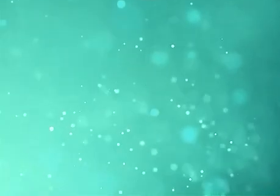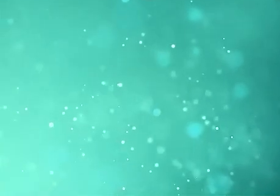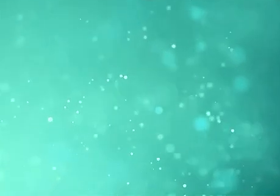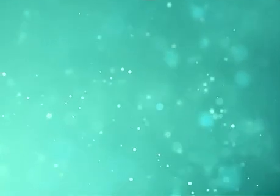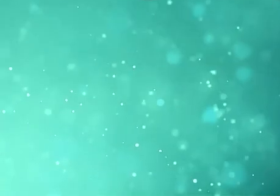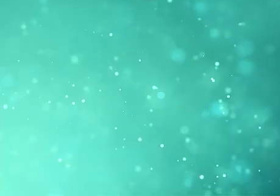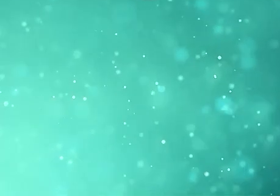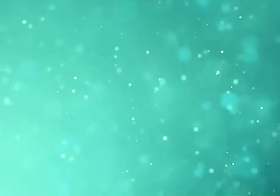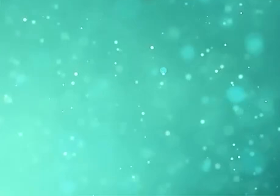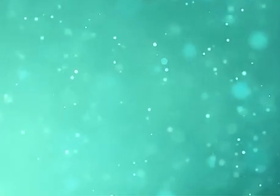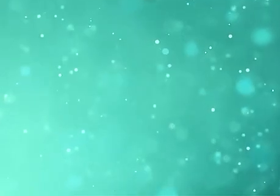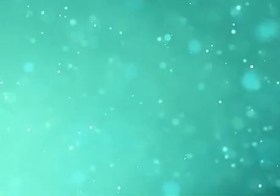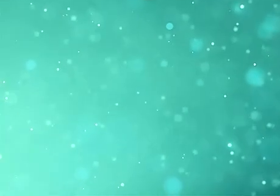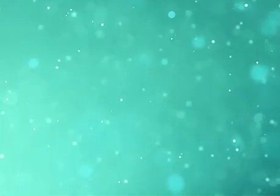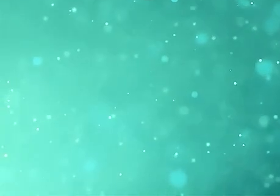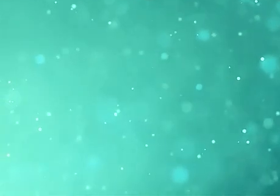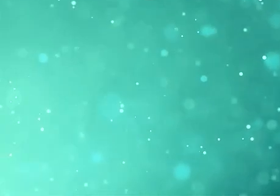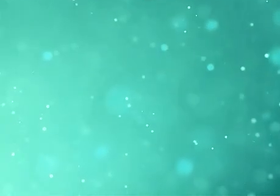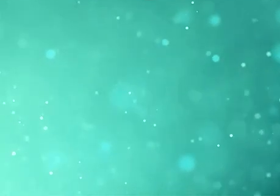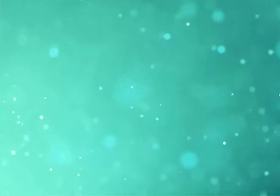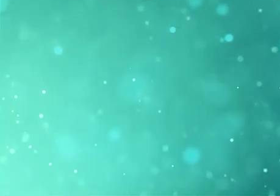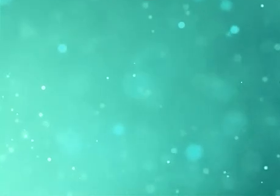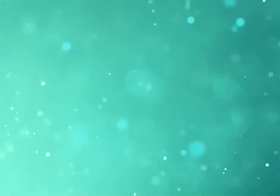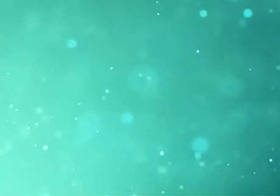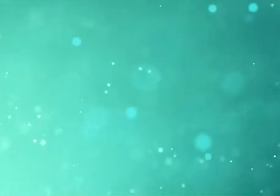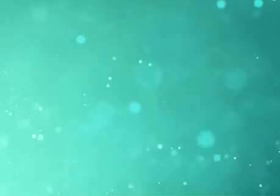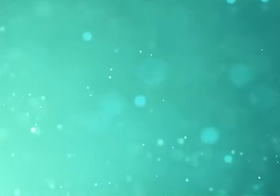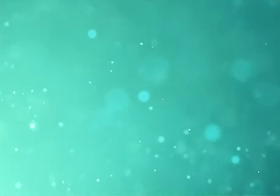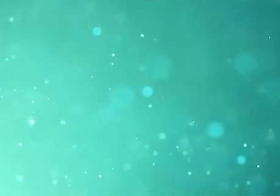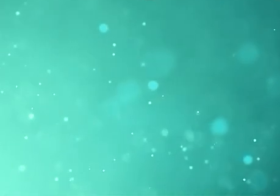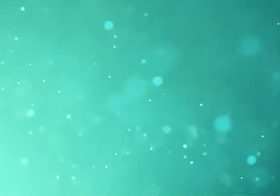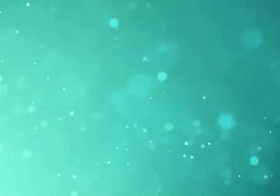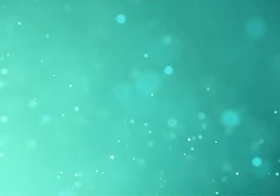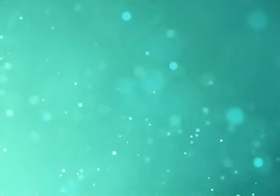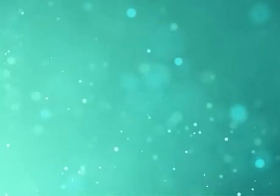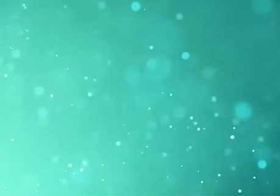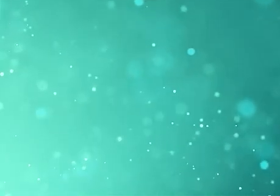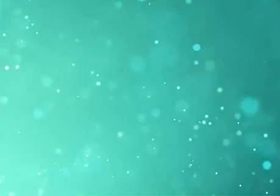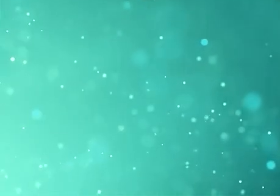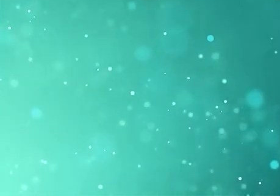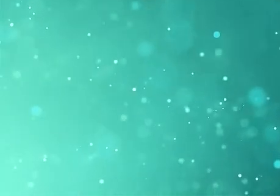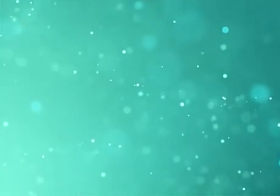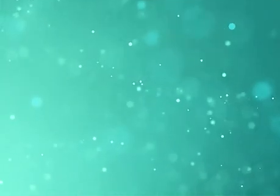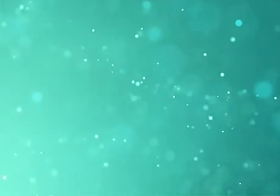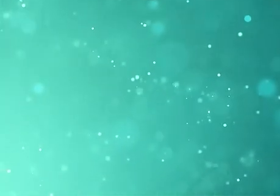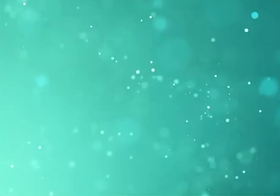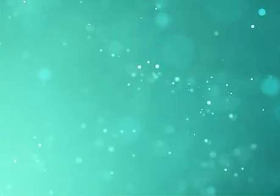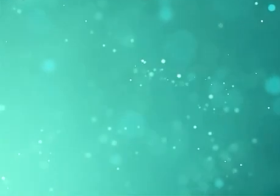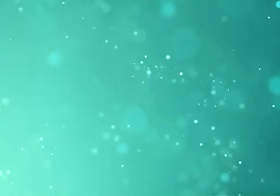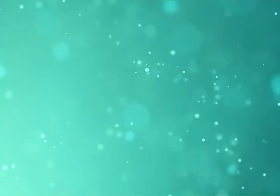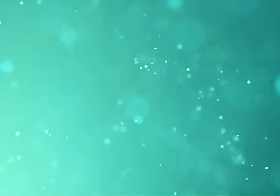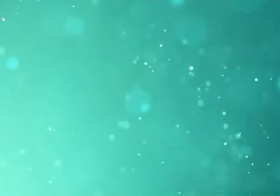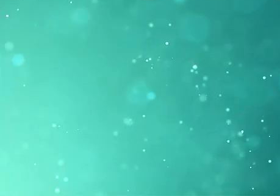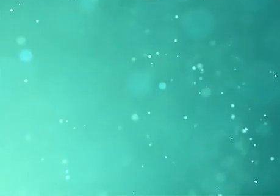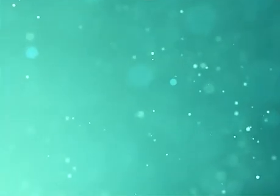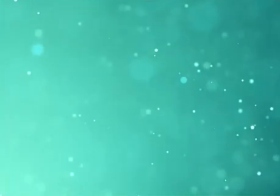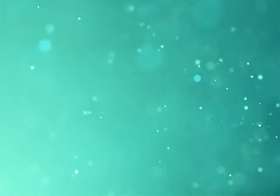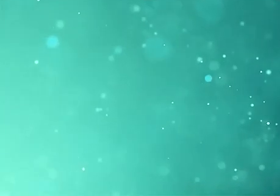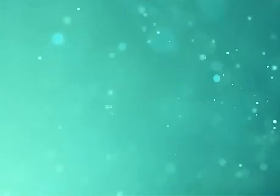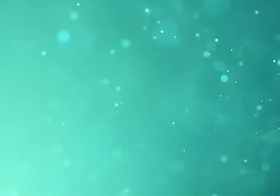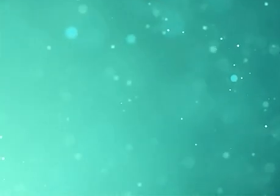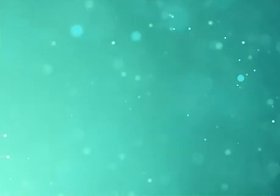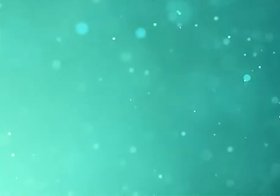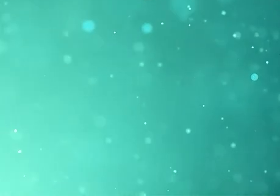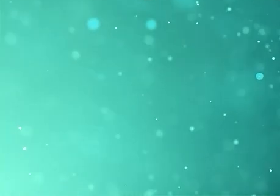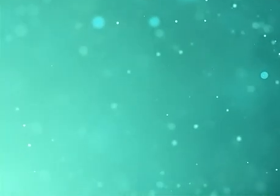When I was but a child, the Prophet took me under his wing. I would follow him as a baby